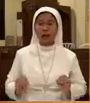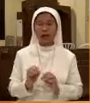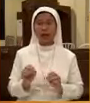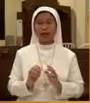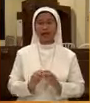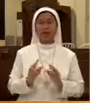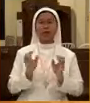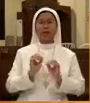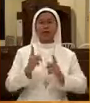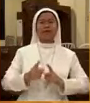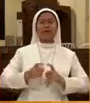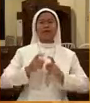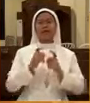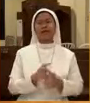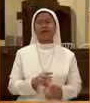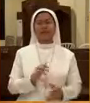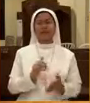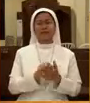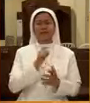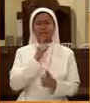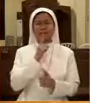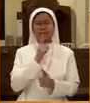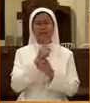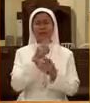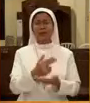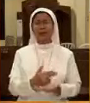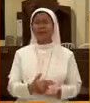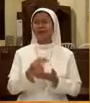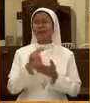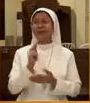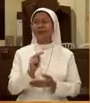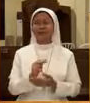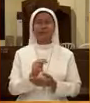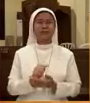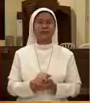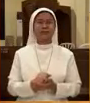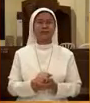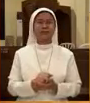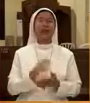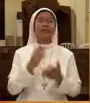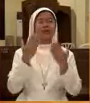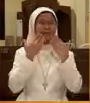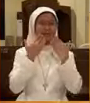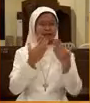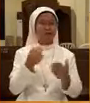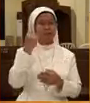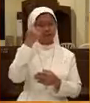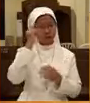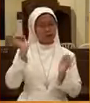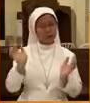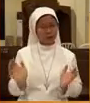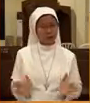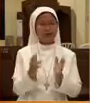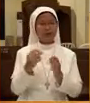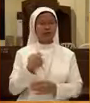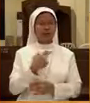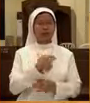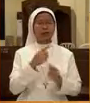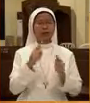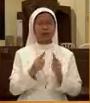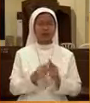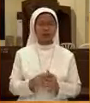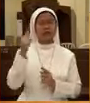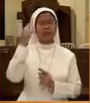ayuda. Ayuda ngayon, no? So thank you for challenging us to reawaken